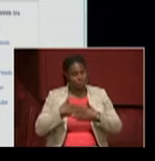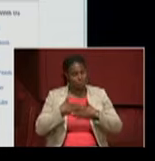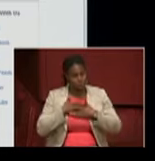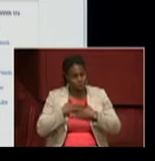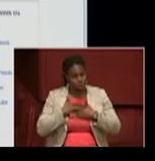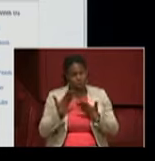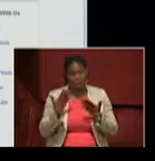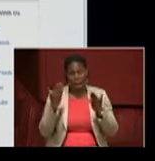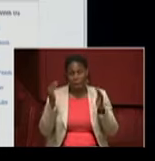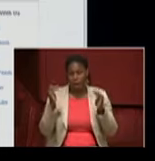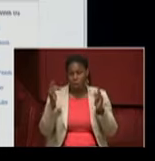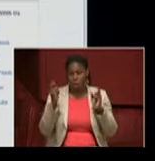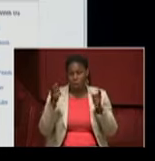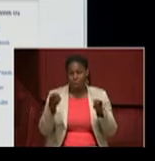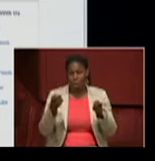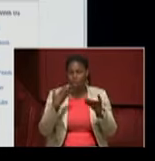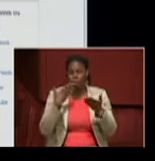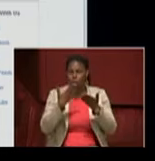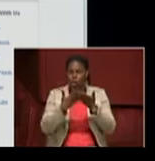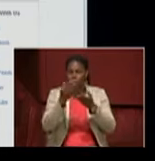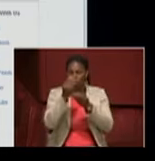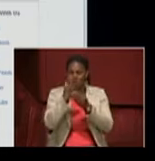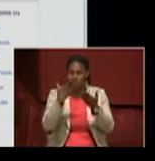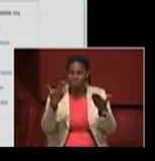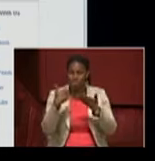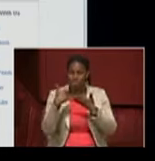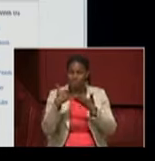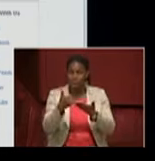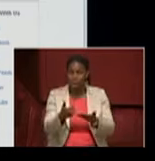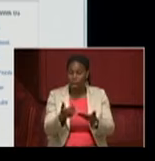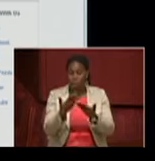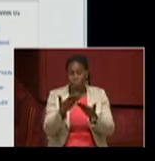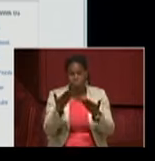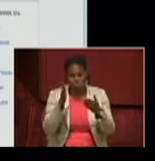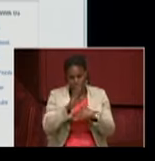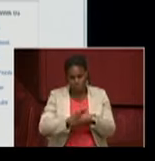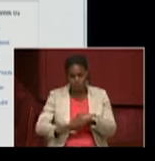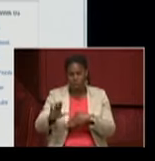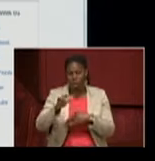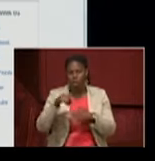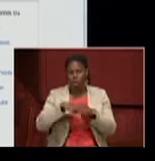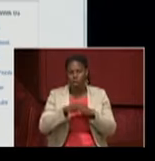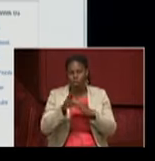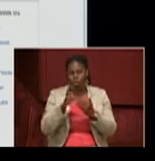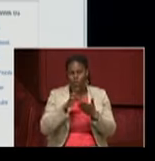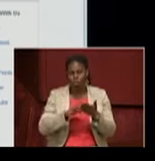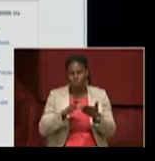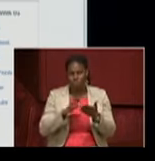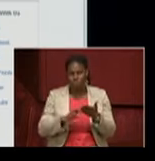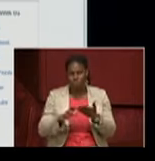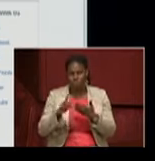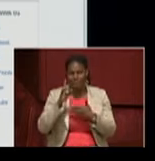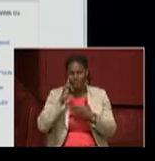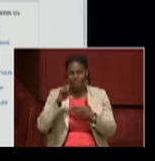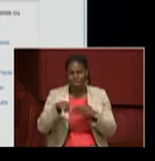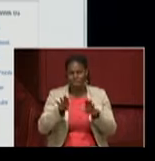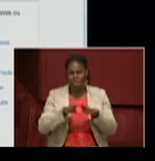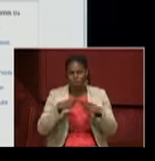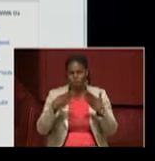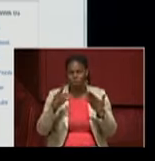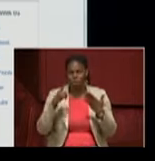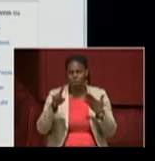have given some good information to help you get along in your research. And I think I need to open it up for